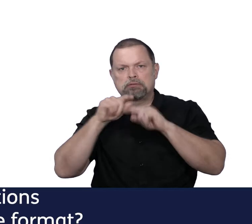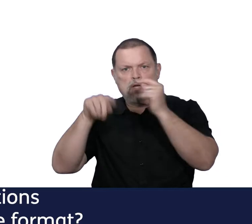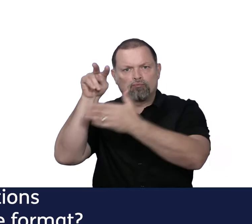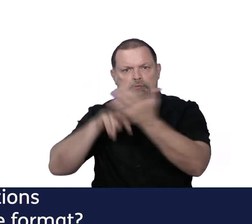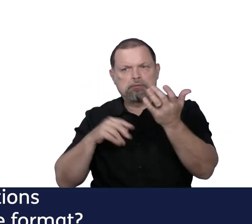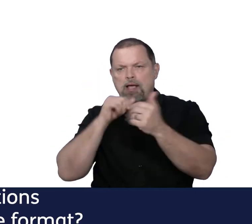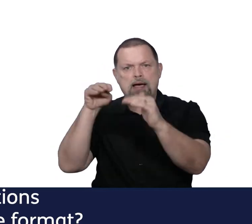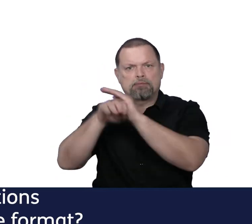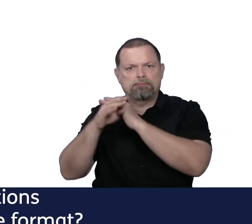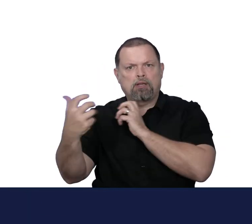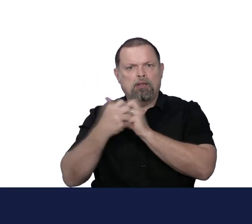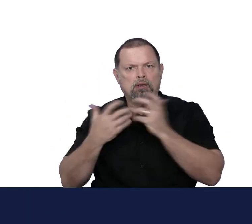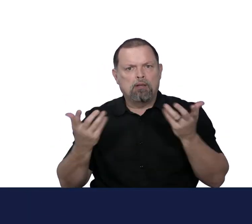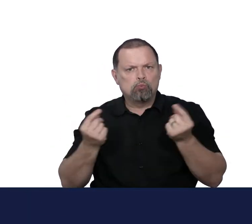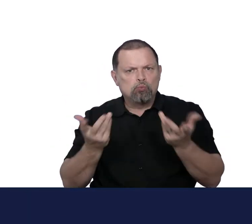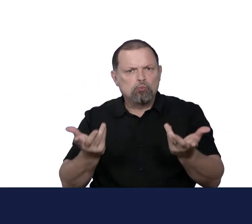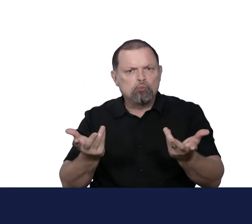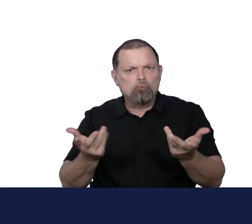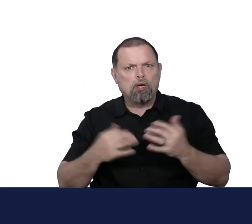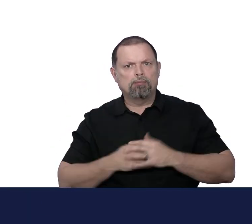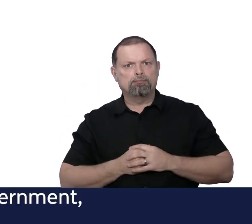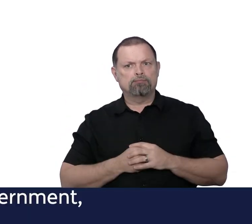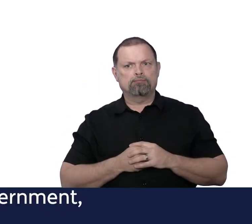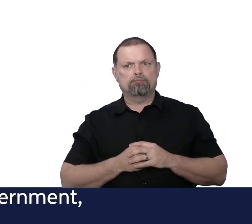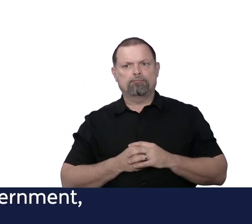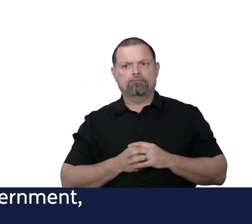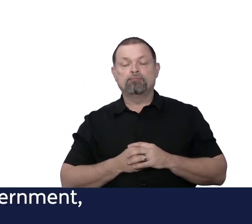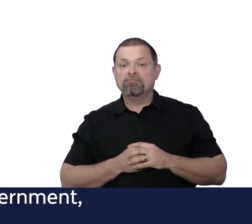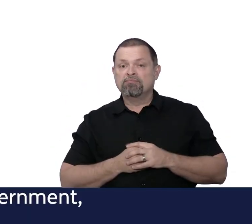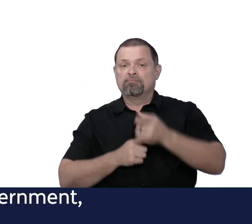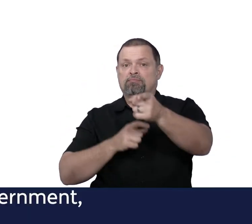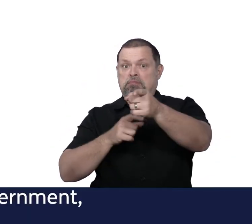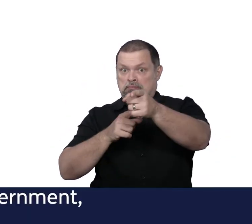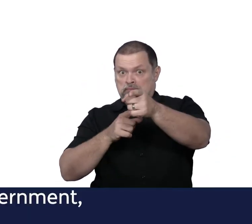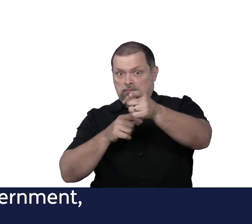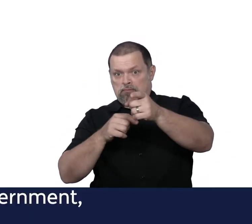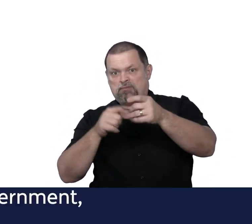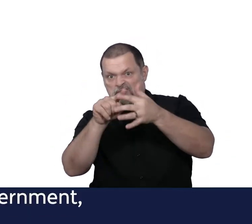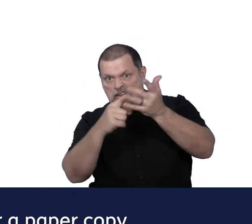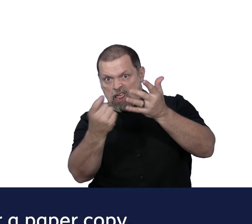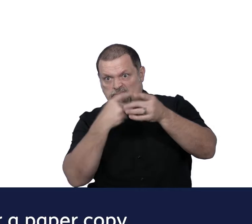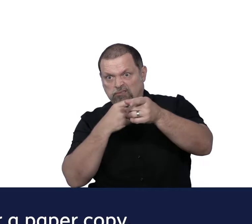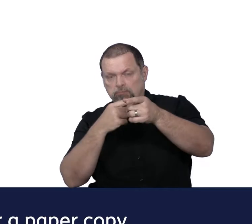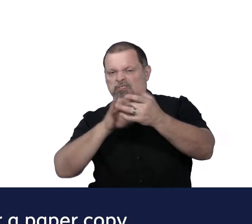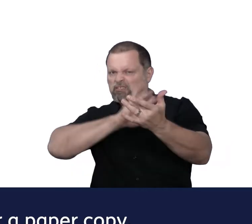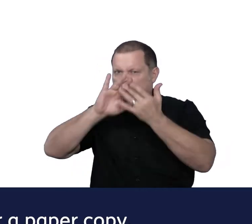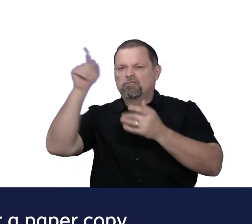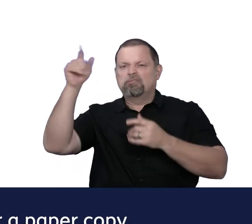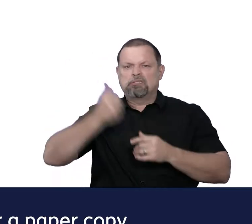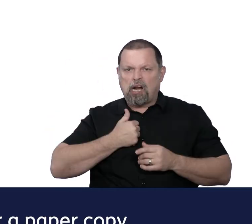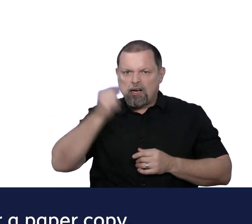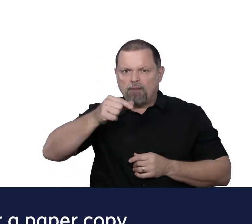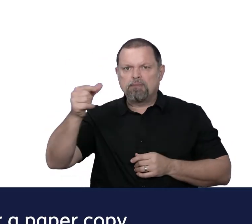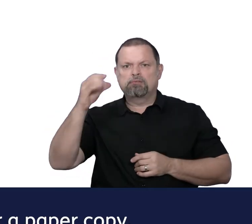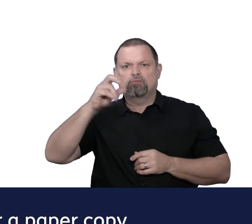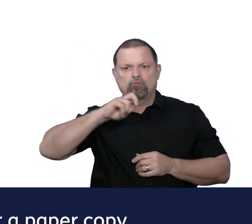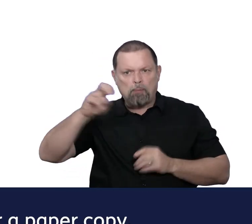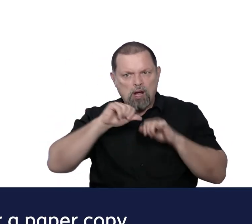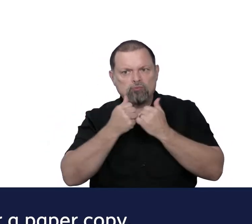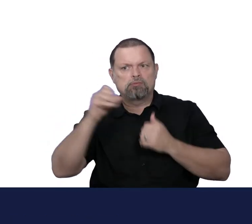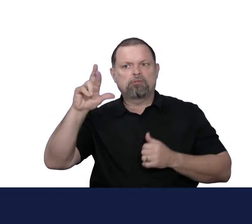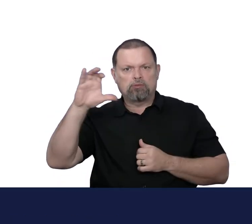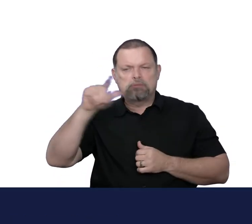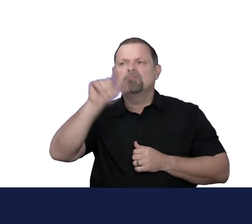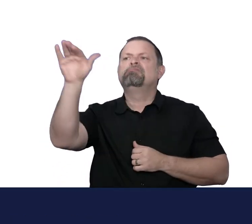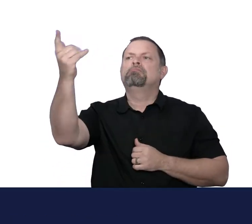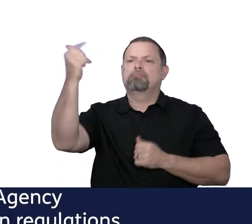an accessible format? You should call the government, the agency, or the CRTC and ask them for a paper